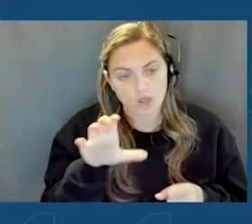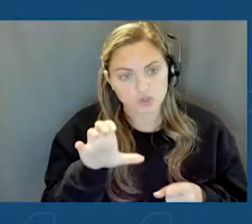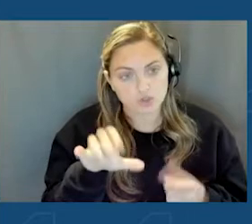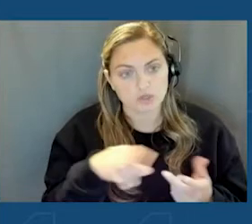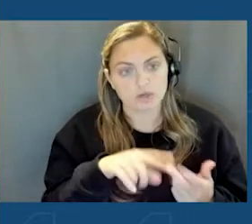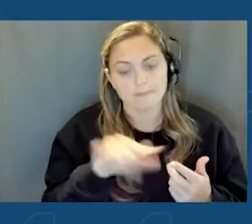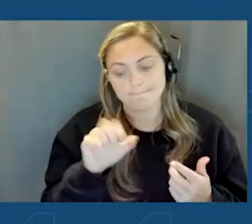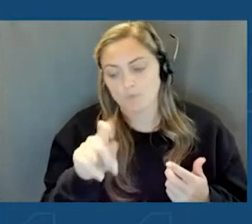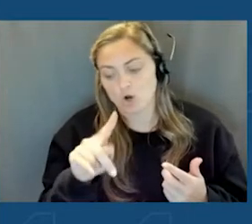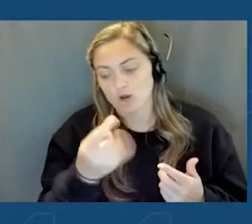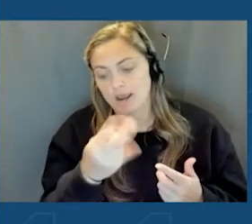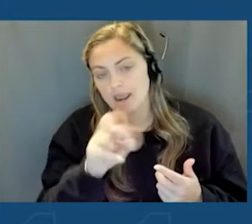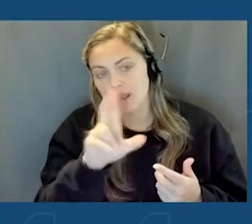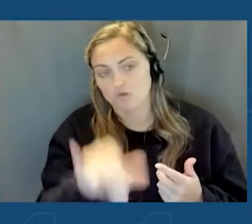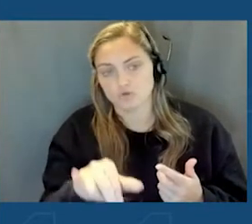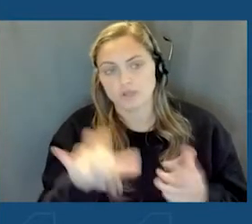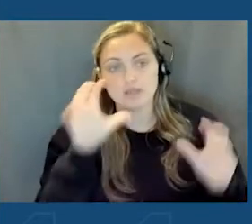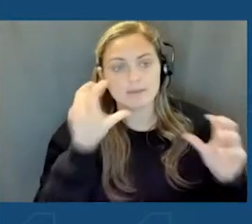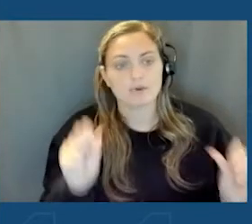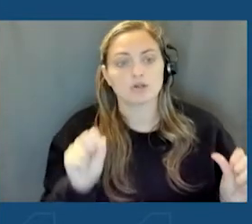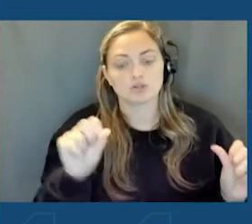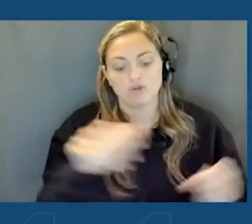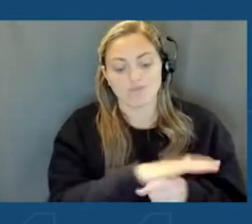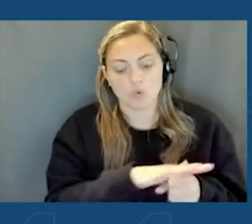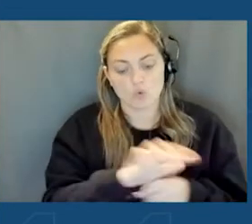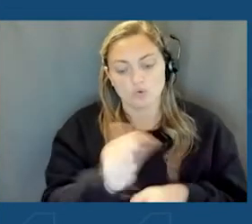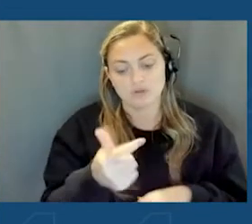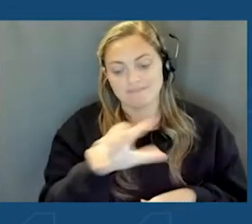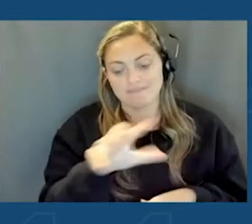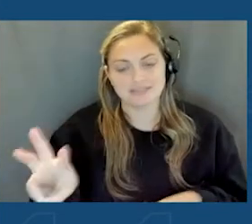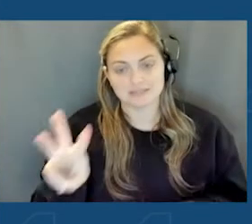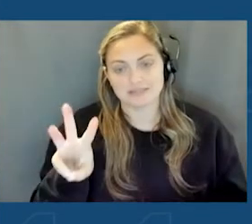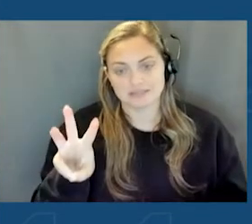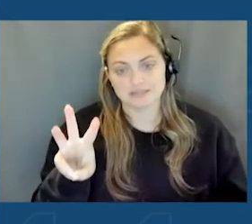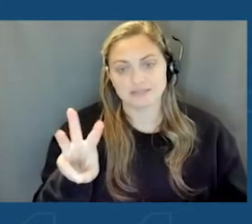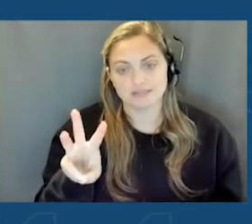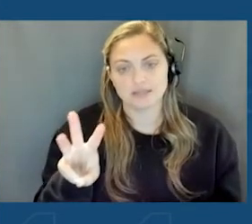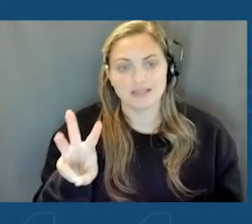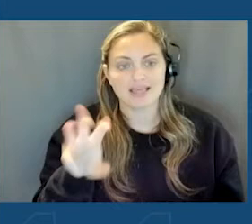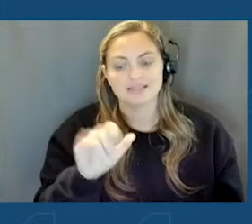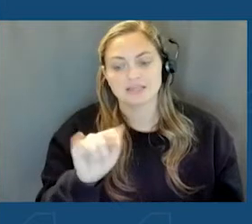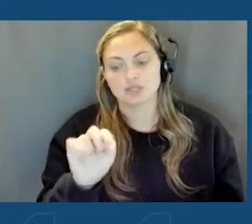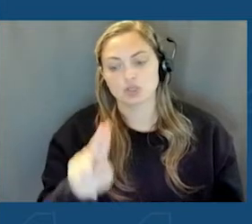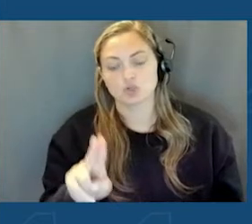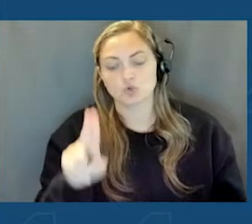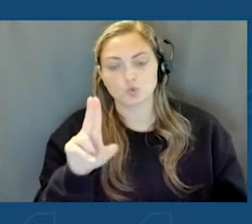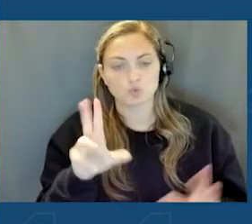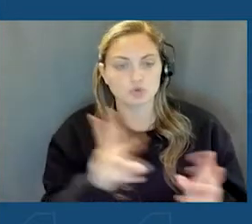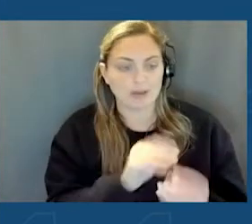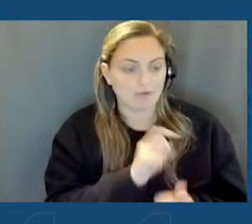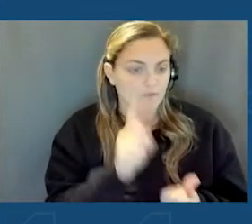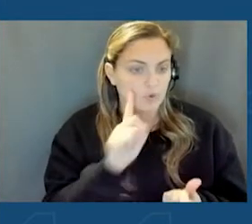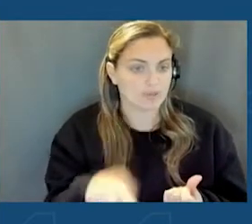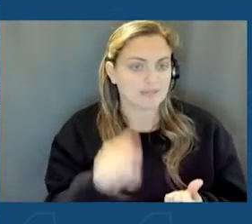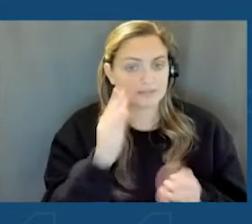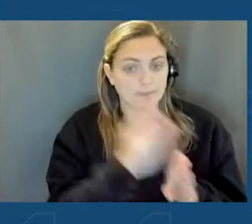the president of Local 1056, which is the ATU chapter for this bus depot. Give Mark Henry a round of